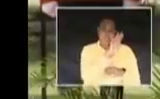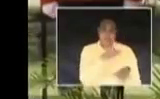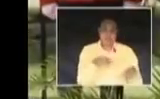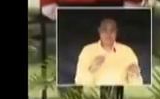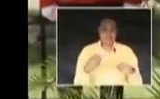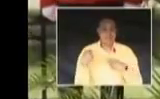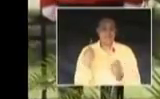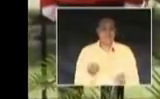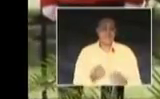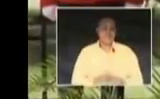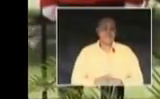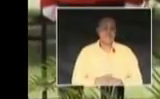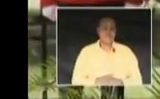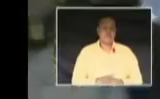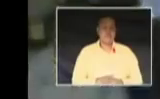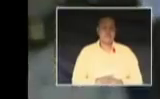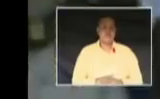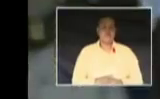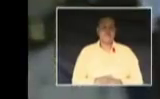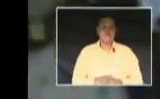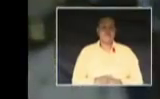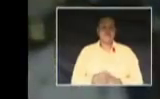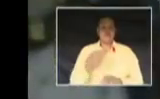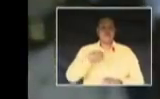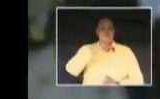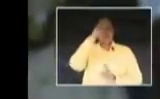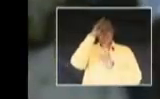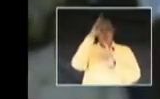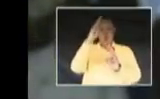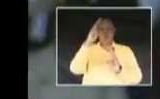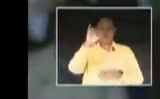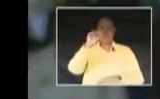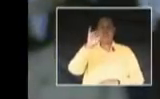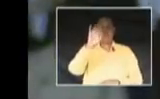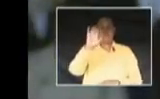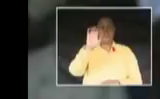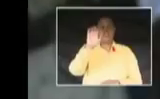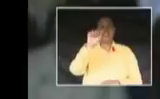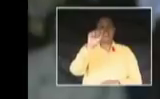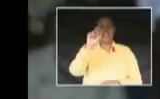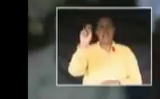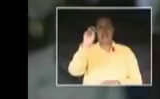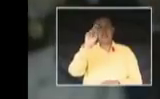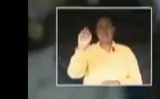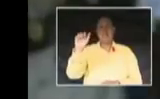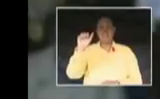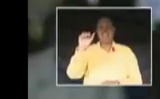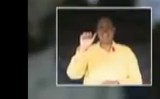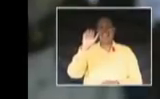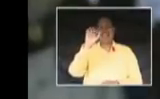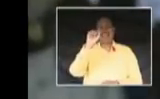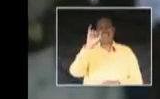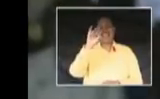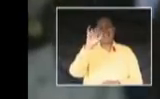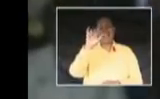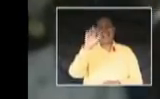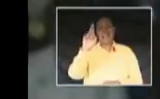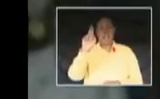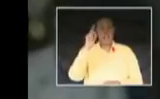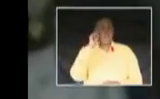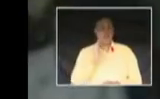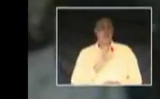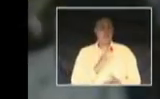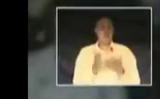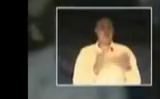Of course, those would include the The Jamaica Honourable Tourism Board, Mrs. Tourist Justice Board. Anne-Marie Angela Sinclair Haynes for outstanding service